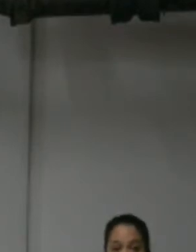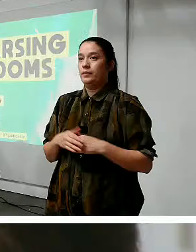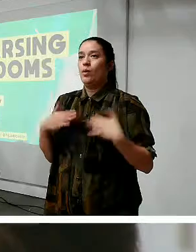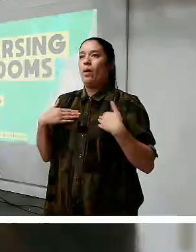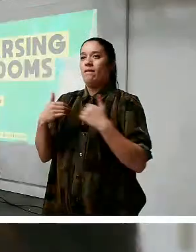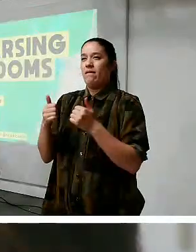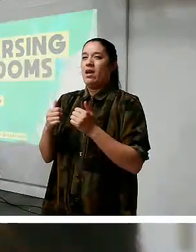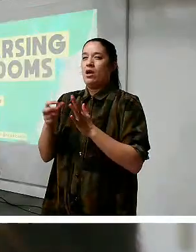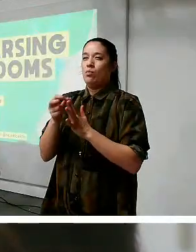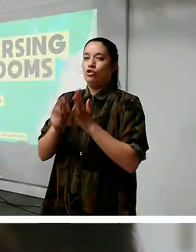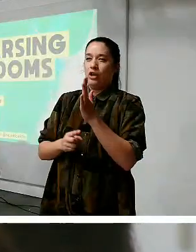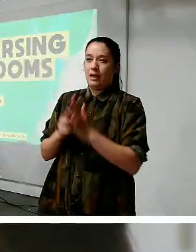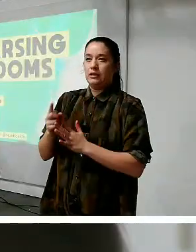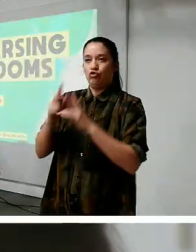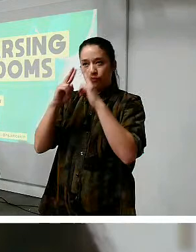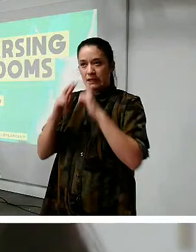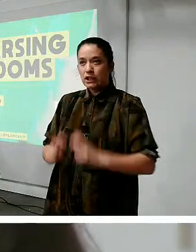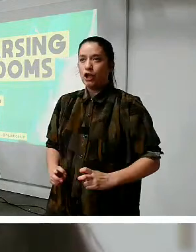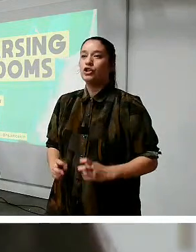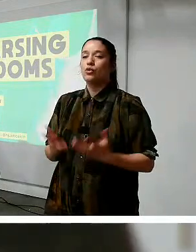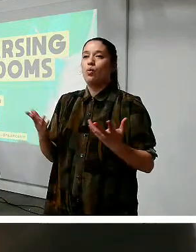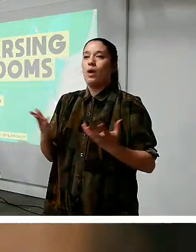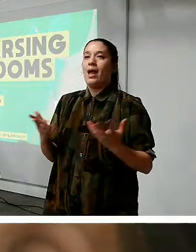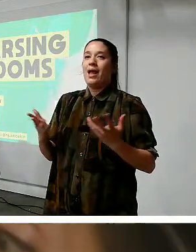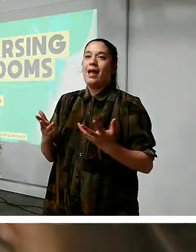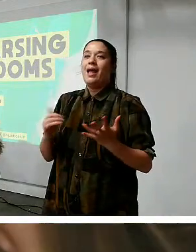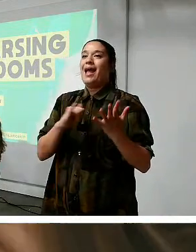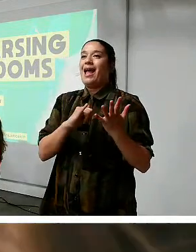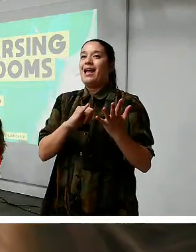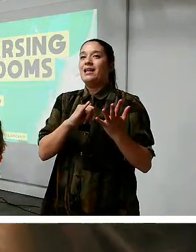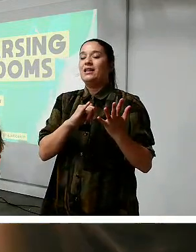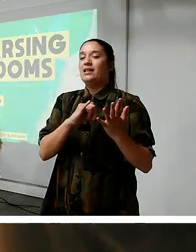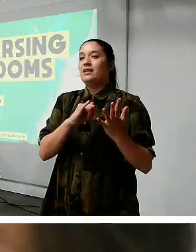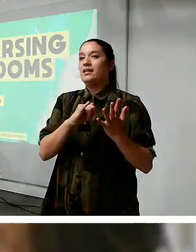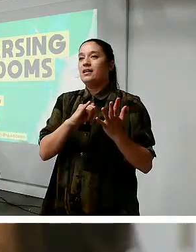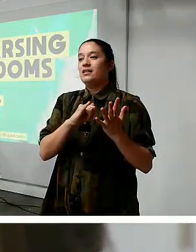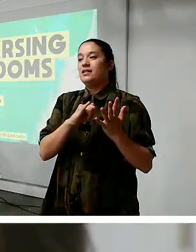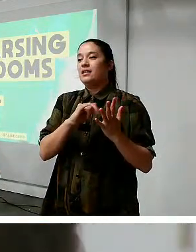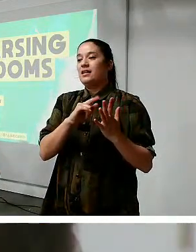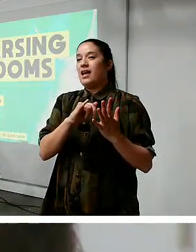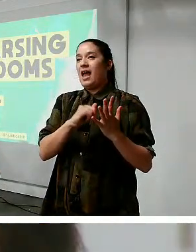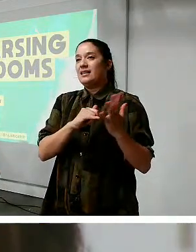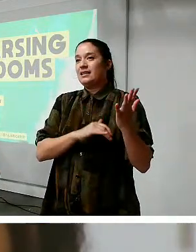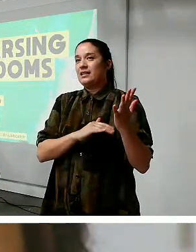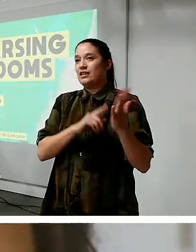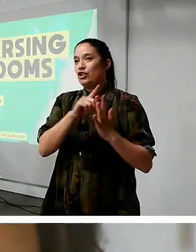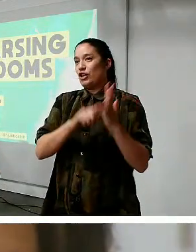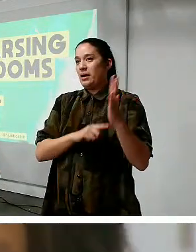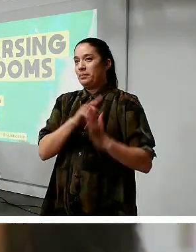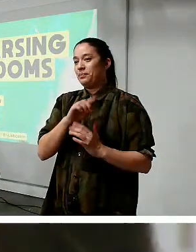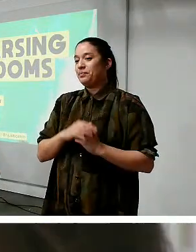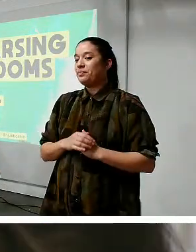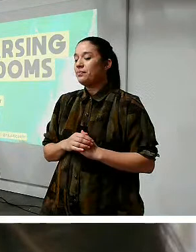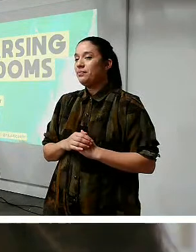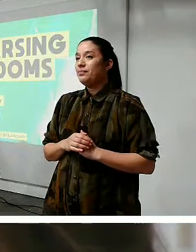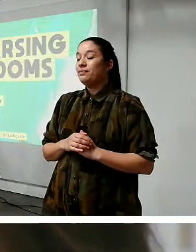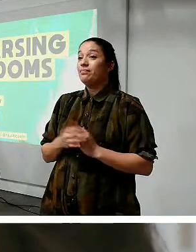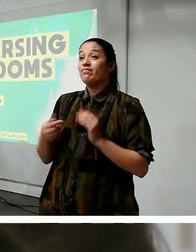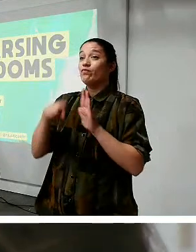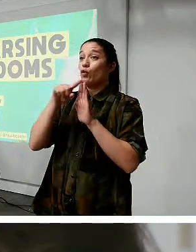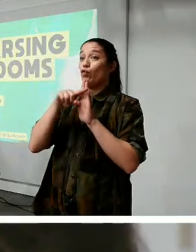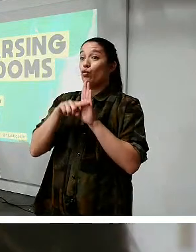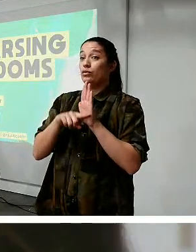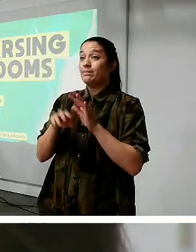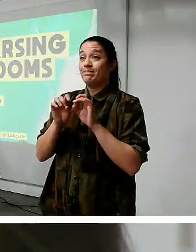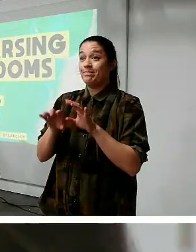work as a researcher at HJL. Okay. So I'm going to run through a little bit of housekeeping and then I'm going to give a